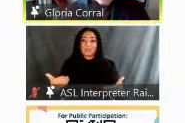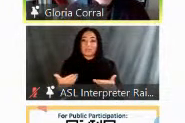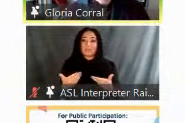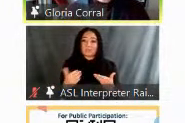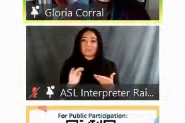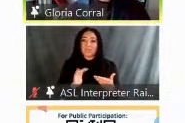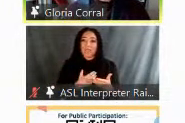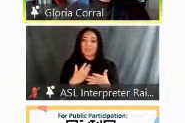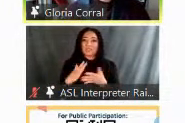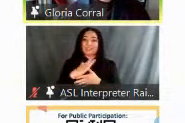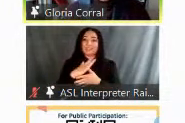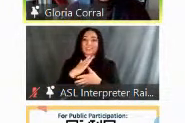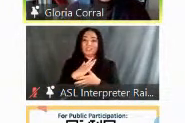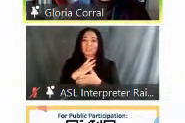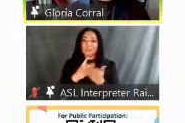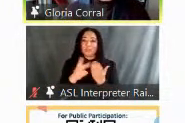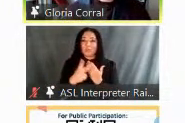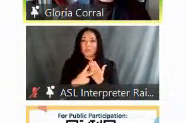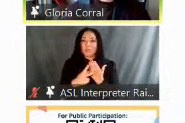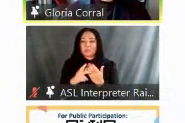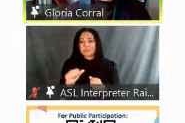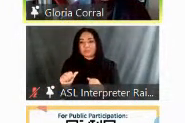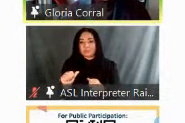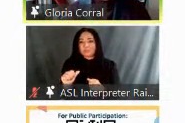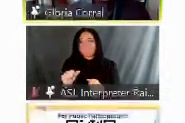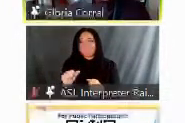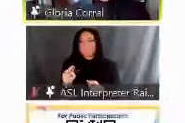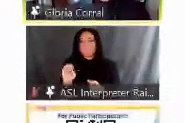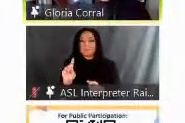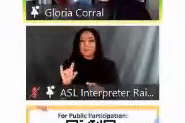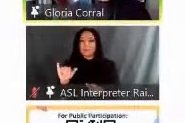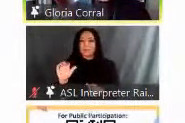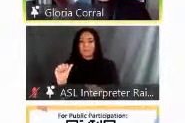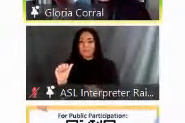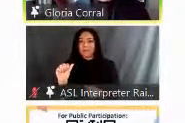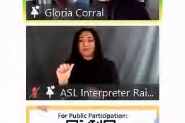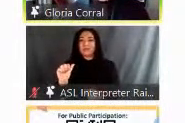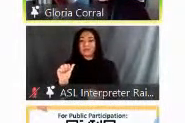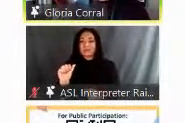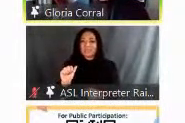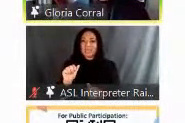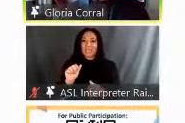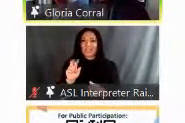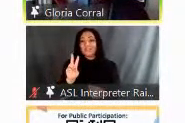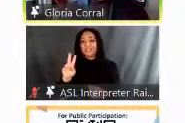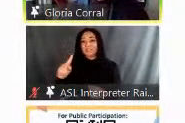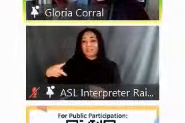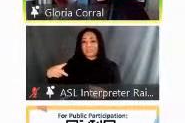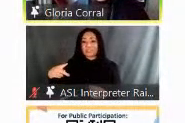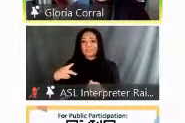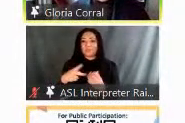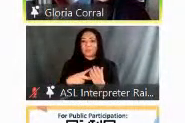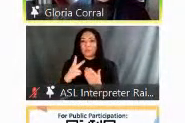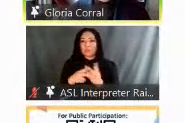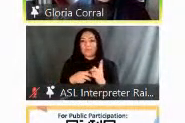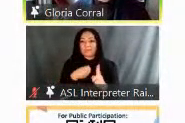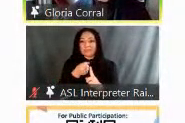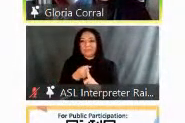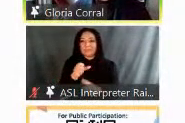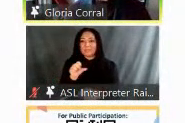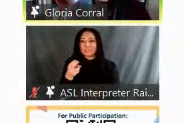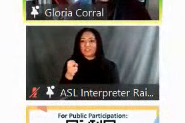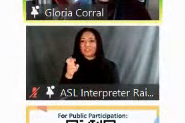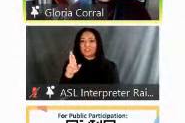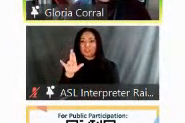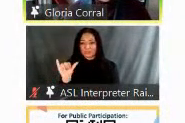our Senior Program Associate, Nadia Hernandez, and our Vice President of Program and Impact, Sherry Blades,